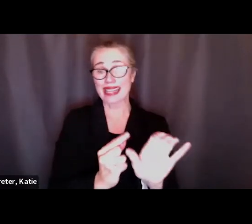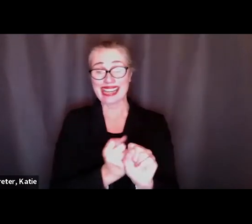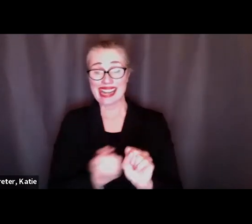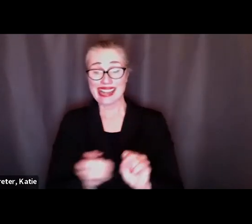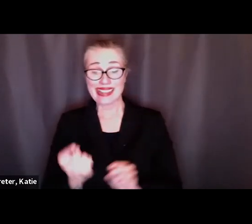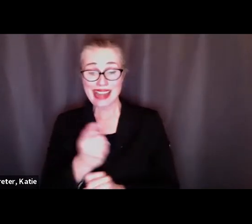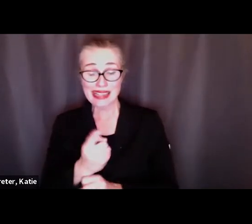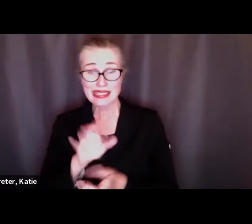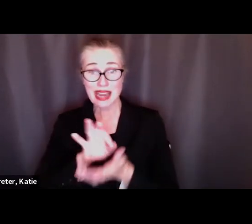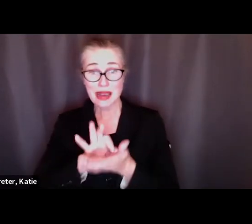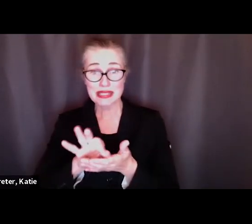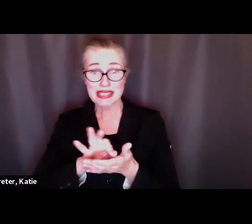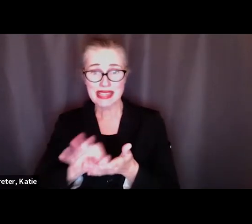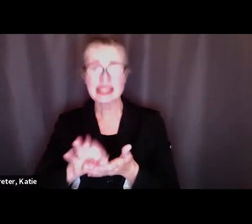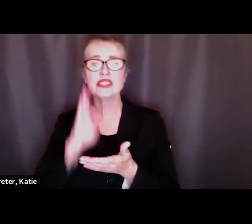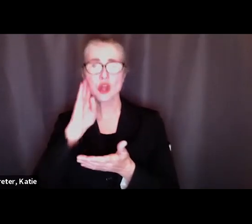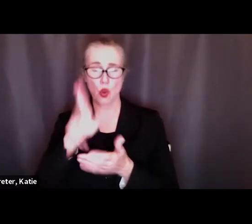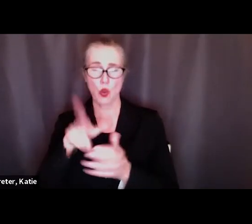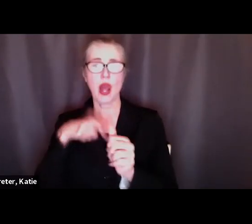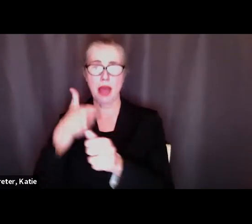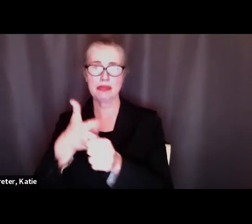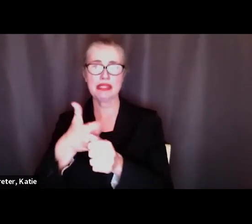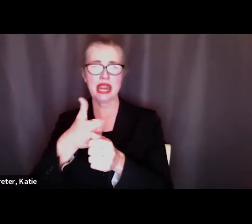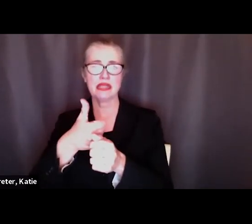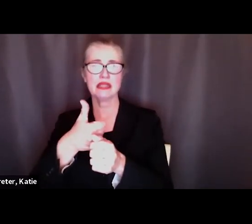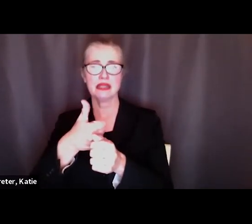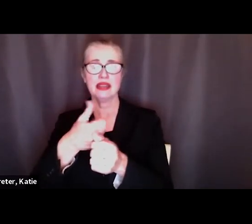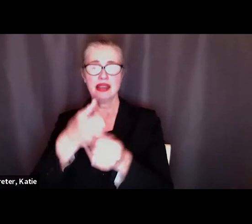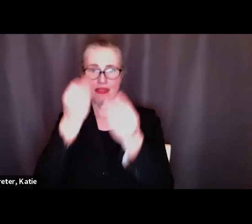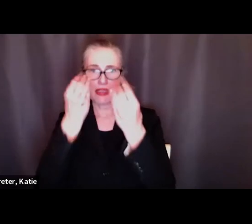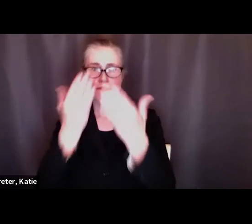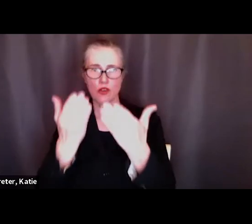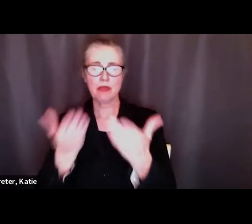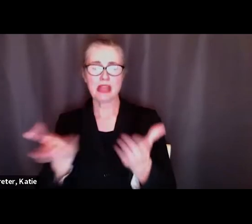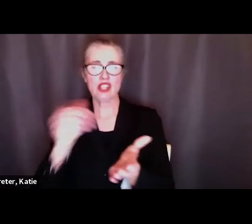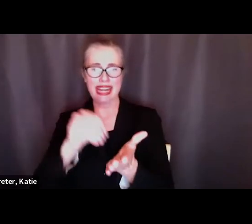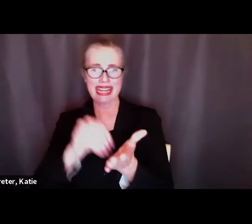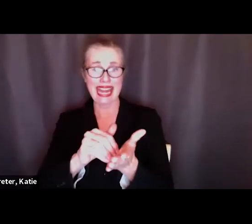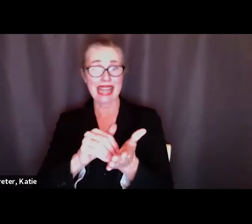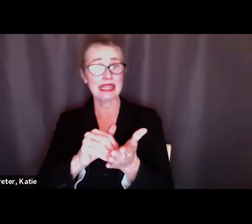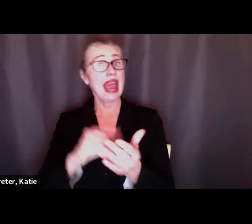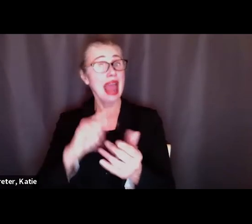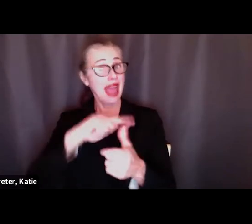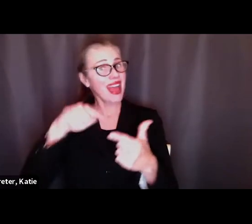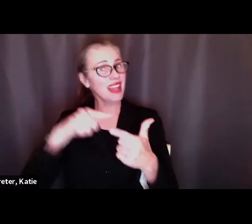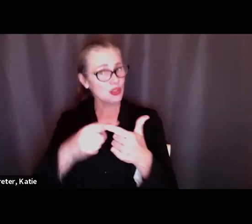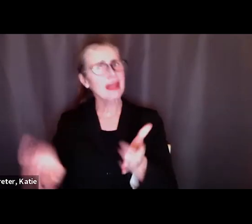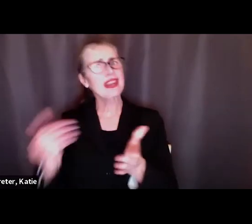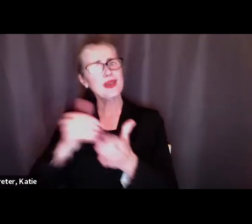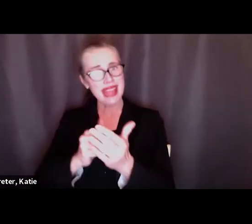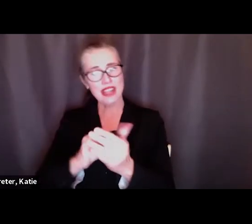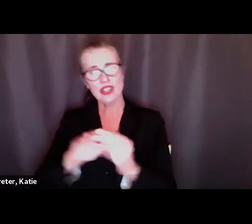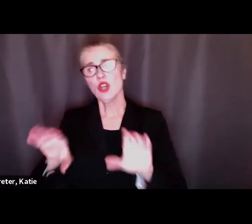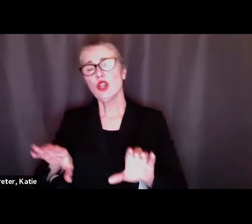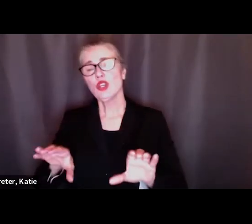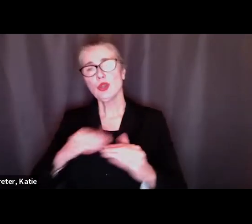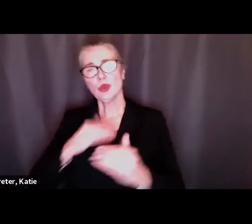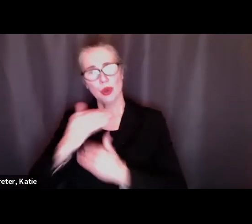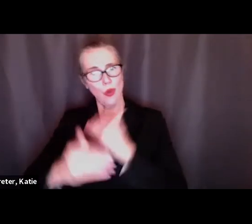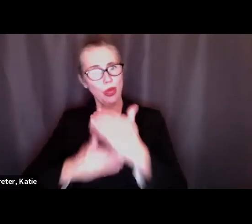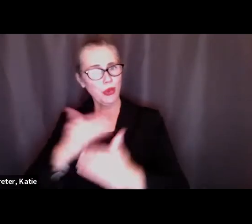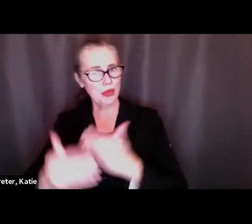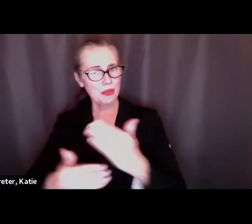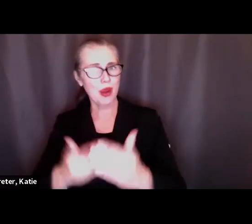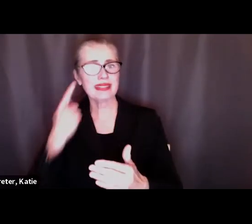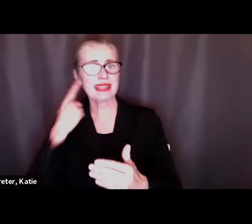all these figures would be updated and that would be your next opportunity to go through this process again all right so go ahead to the